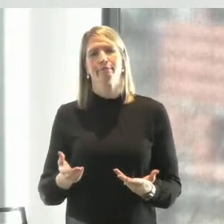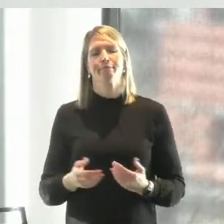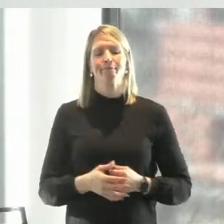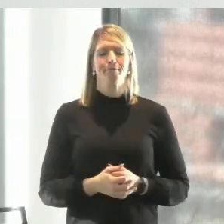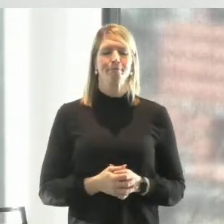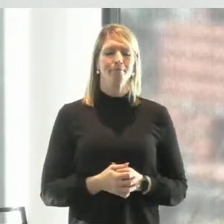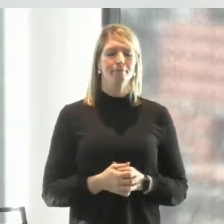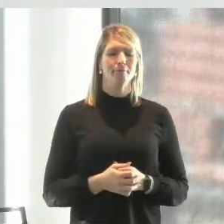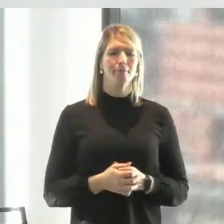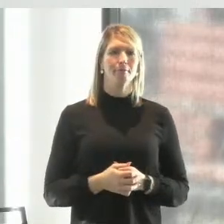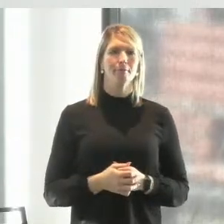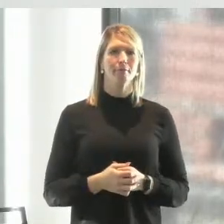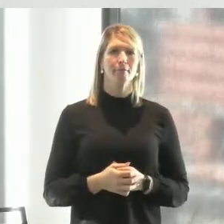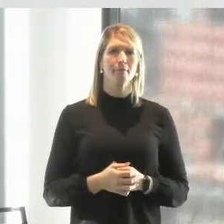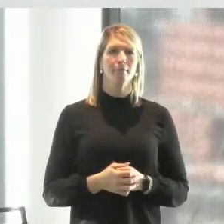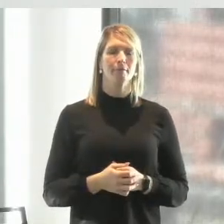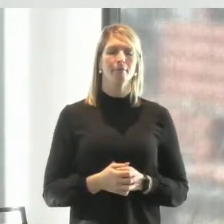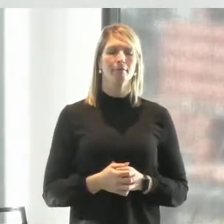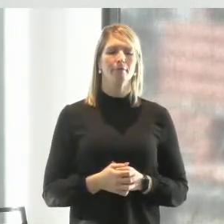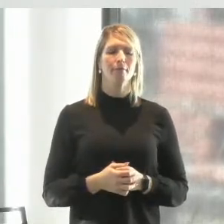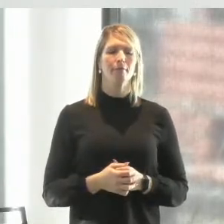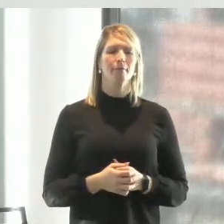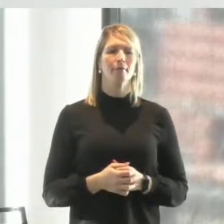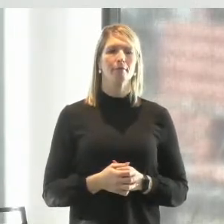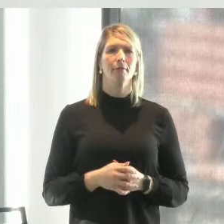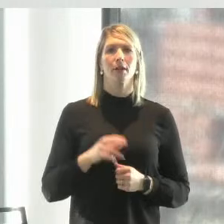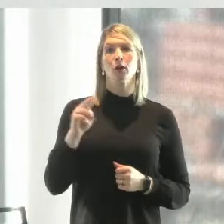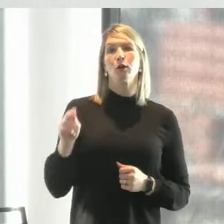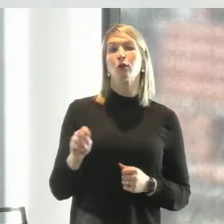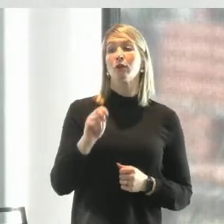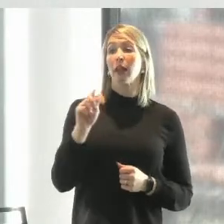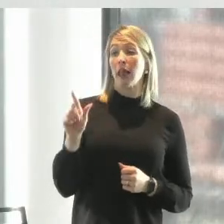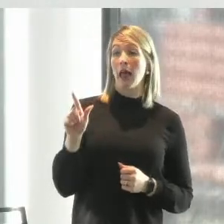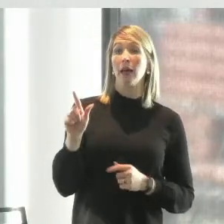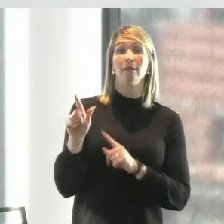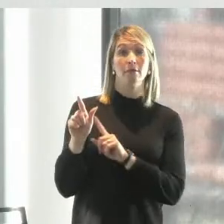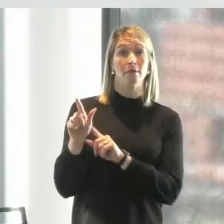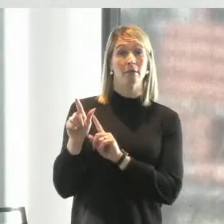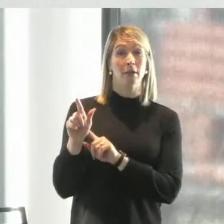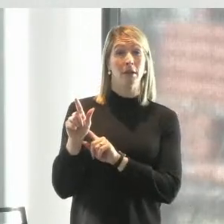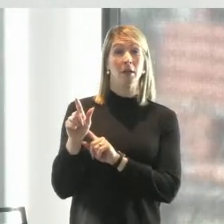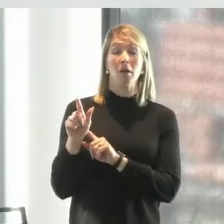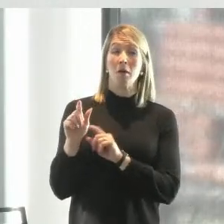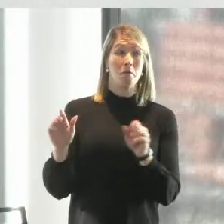directly. Newfoundland and Labrador is world-renowned,